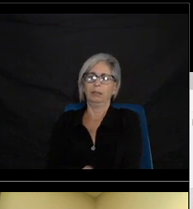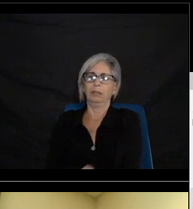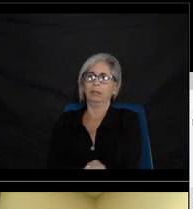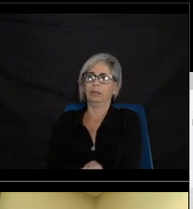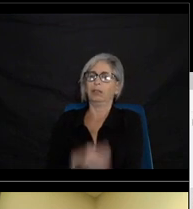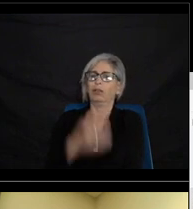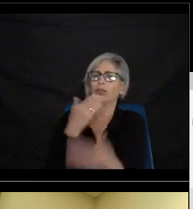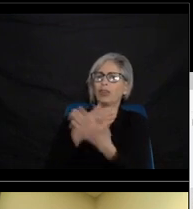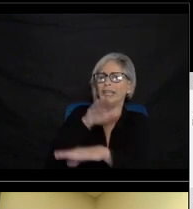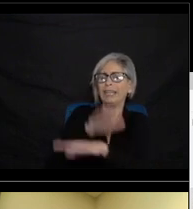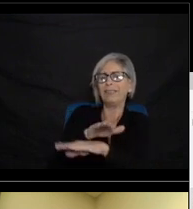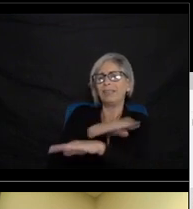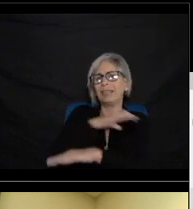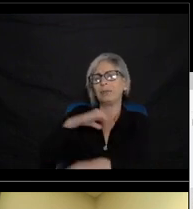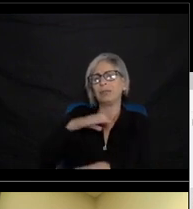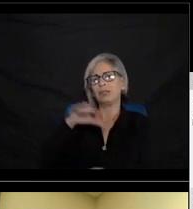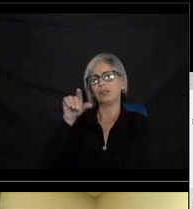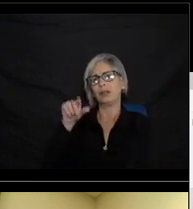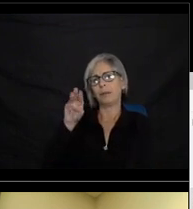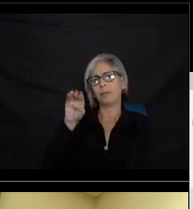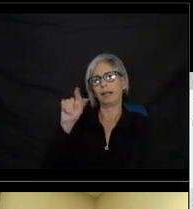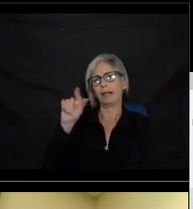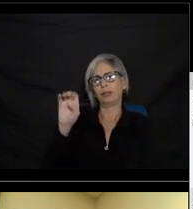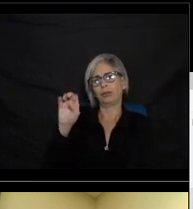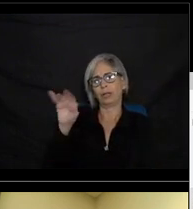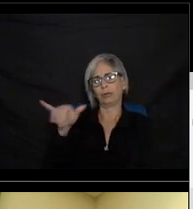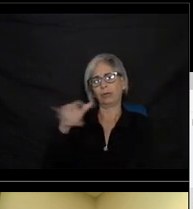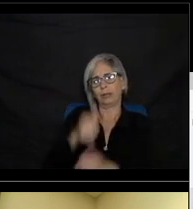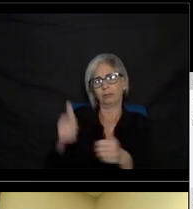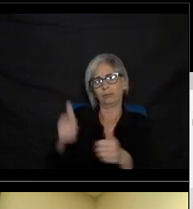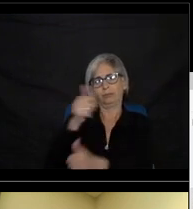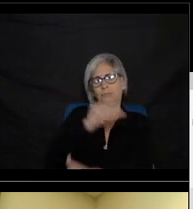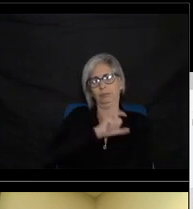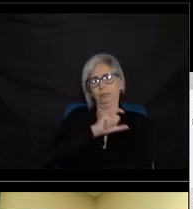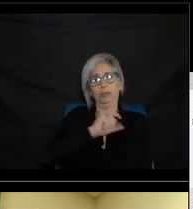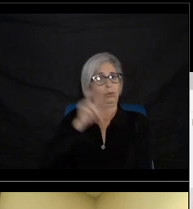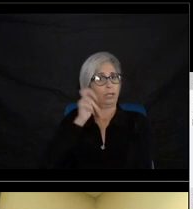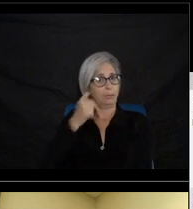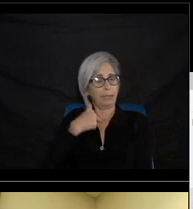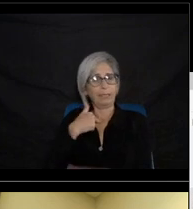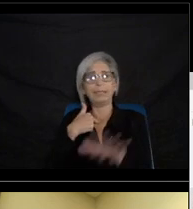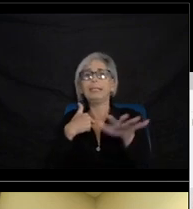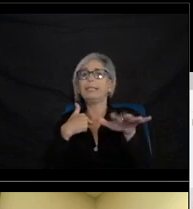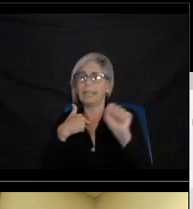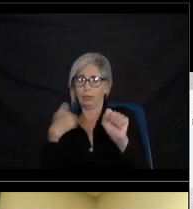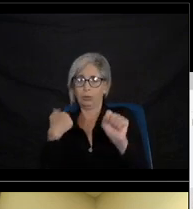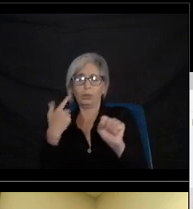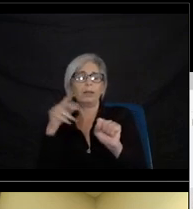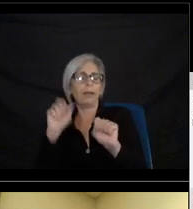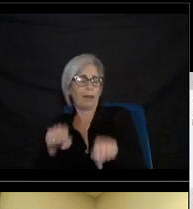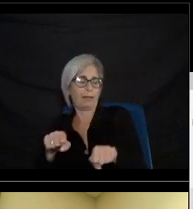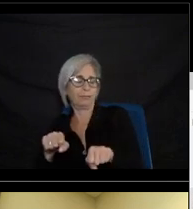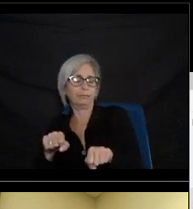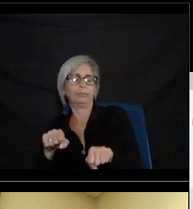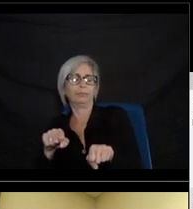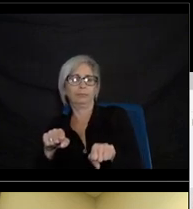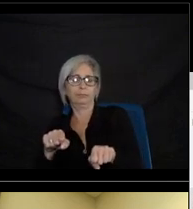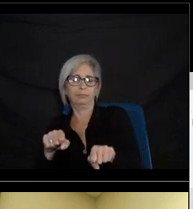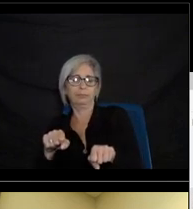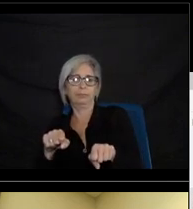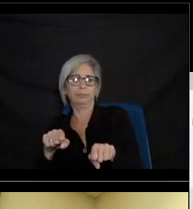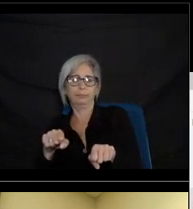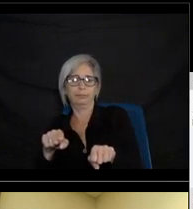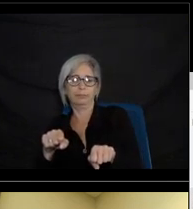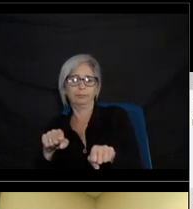Good evening, commissioners. Mayor Michael Gregory, police chief. Can you hear me? Yes, we can. Very good. Well, yes, as the